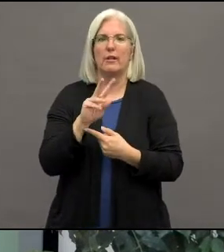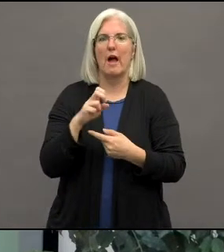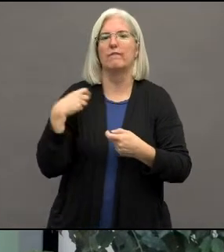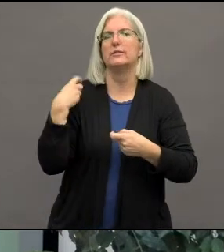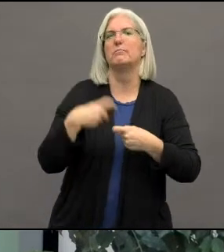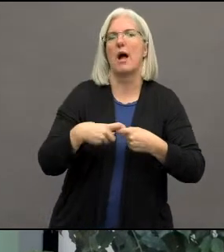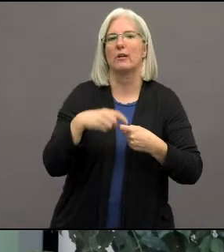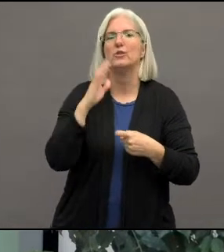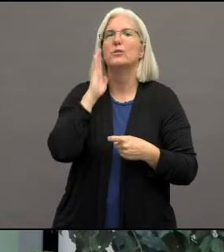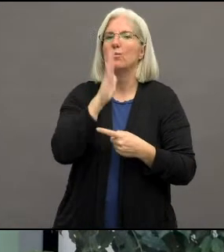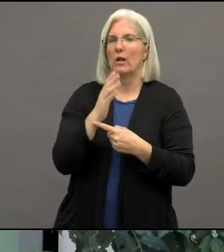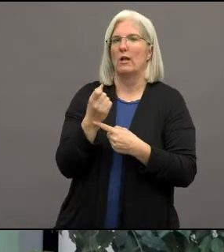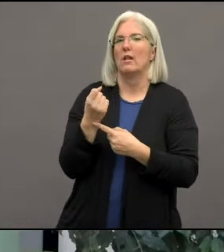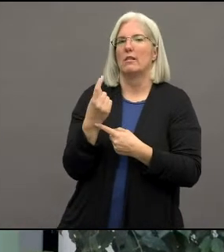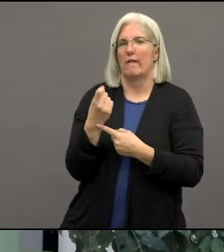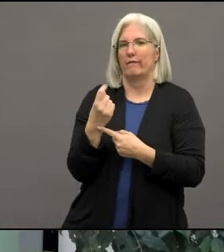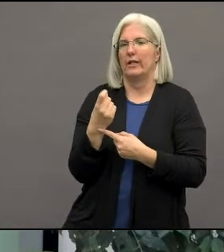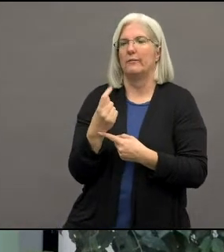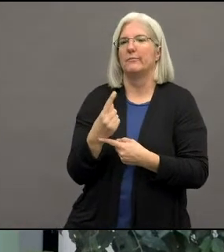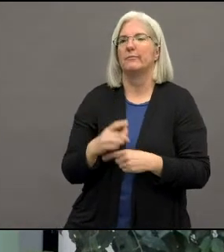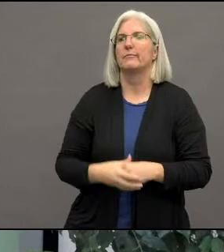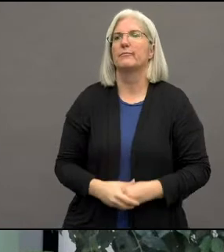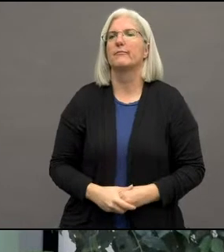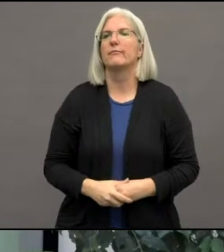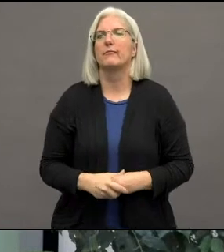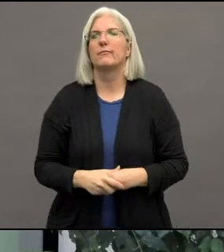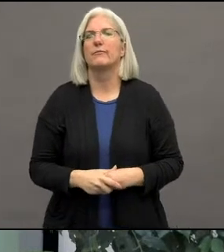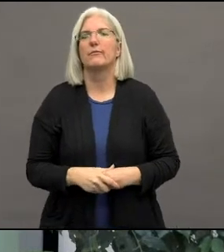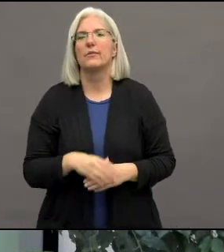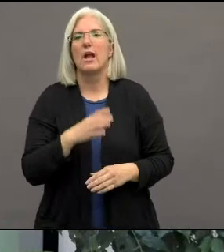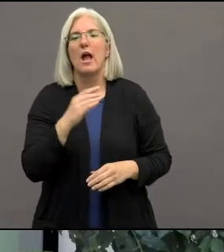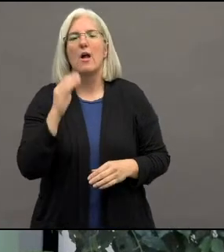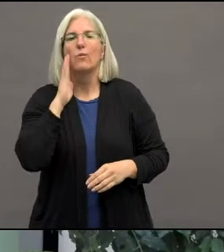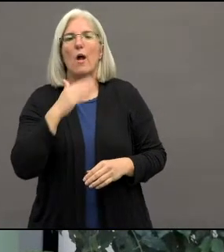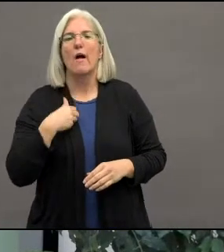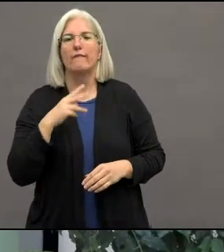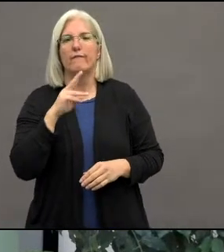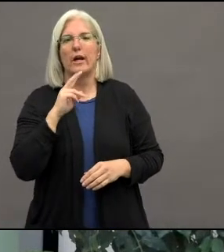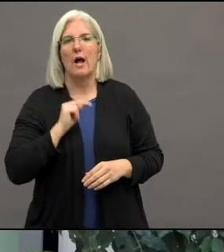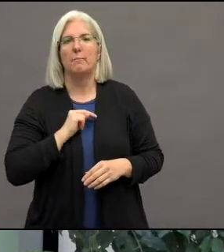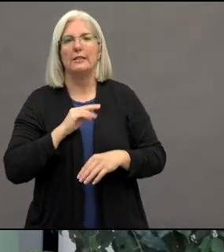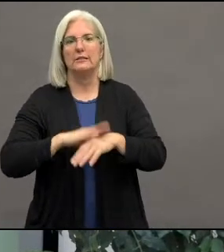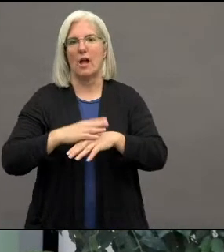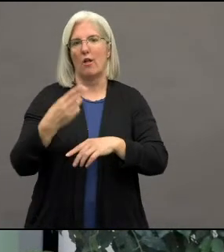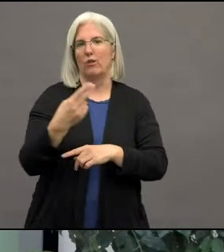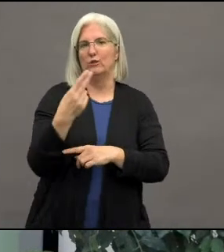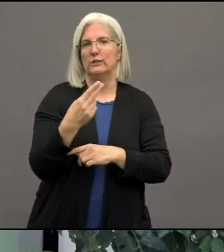Live in Vietnamese at 11 o'clock on Thursdays. Thanks for watching, everyone. Be safe. Have a good day.